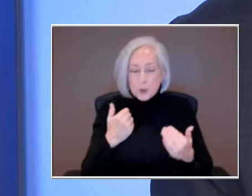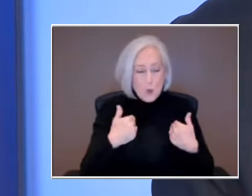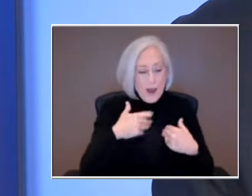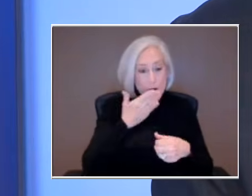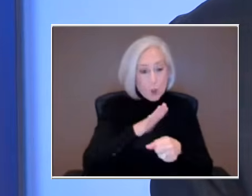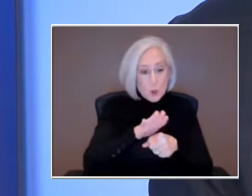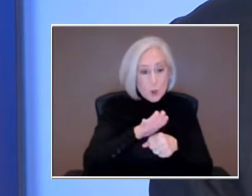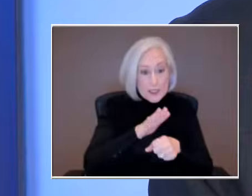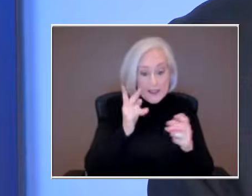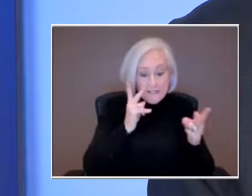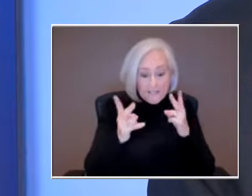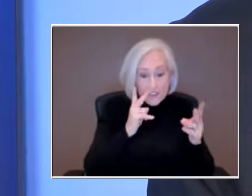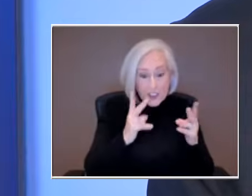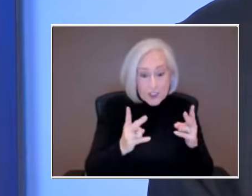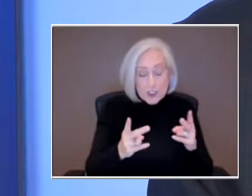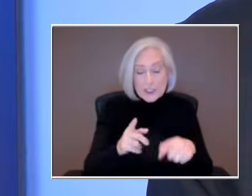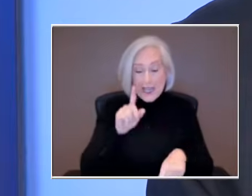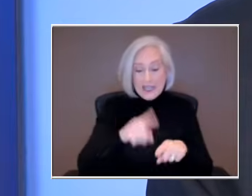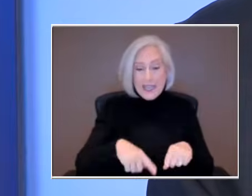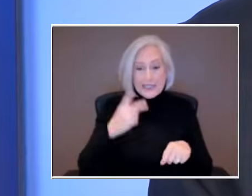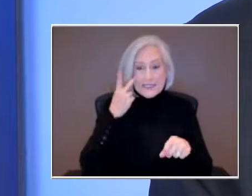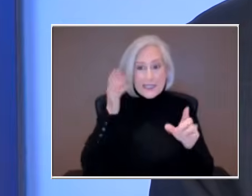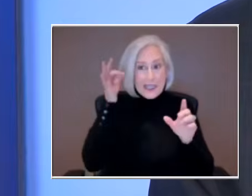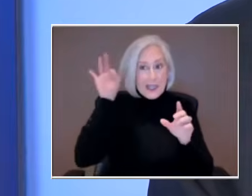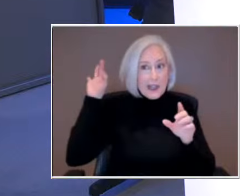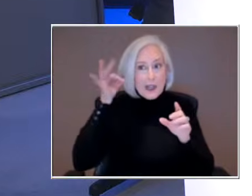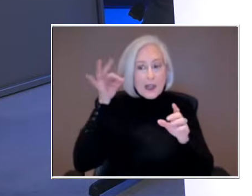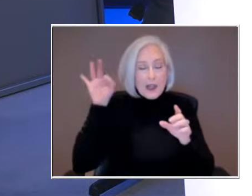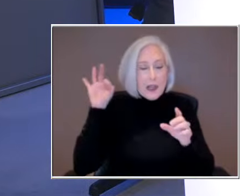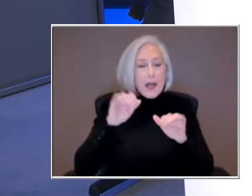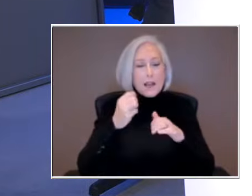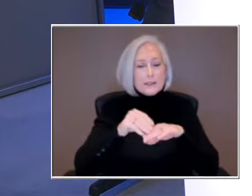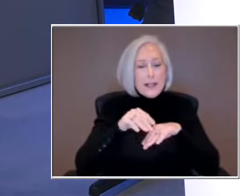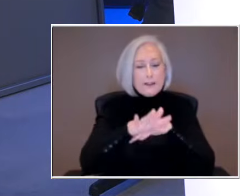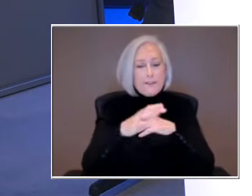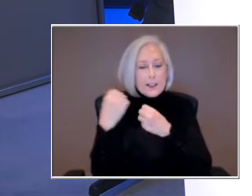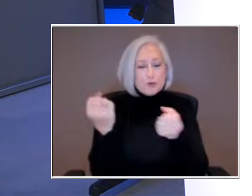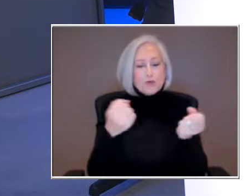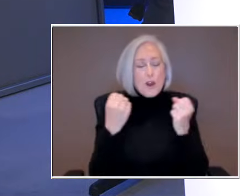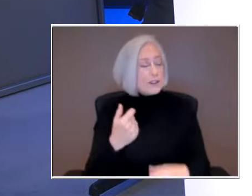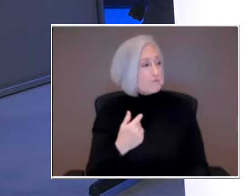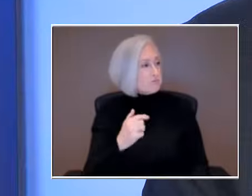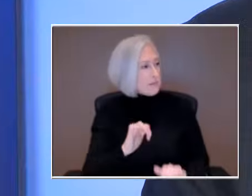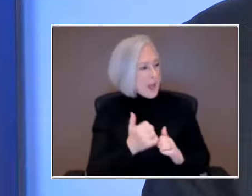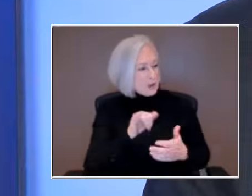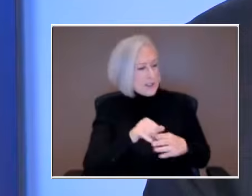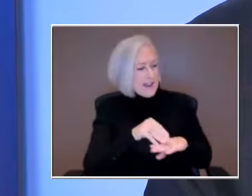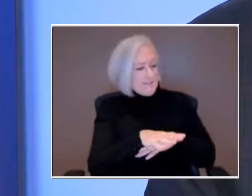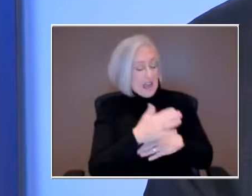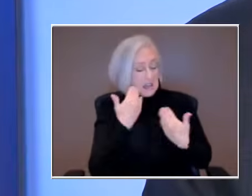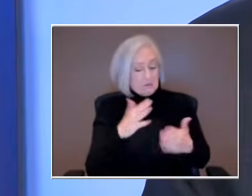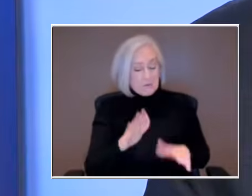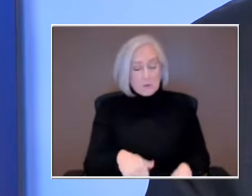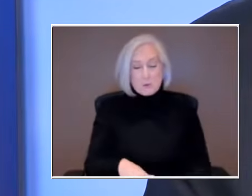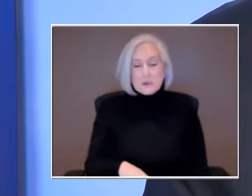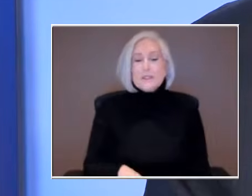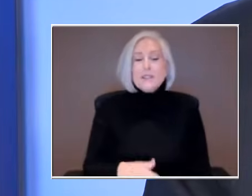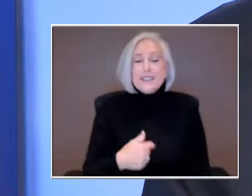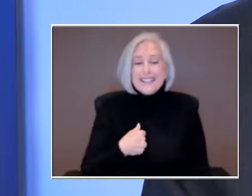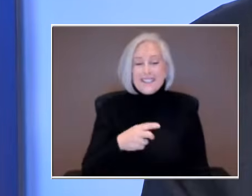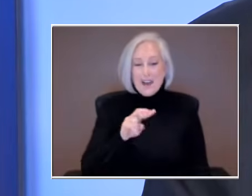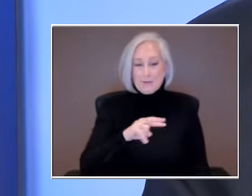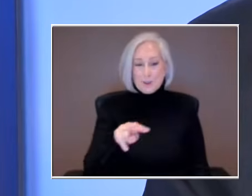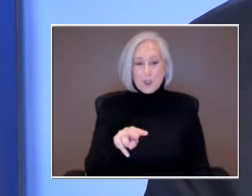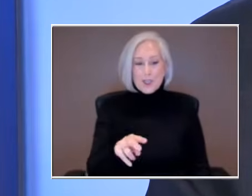of peripheral vision affect driving? Right. How does it? I was always wondering that. You probably noticed just with me looking at you now, kind of my head's kind of always